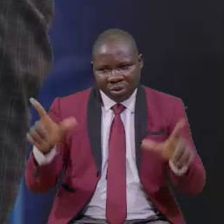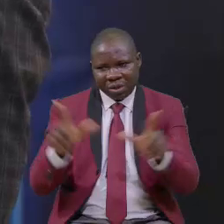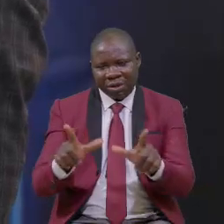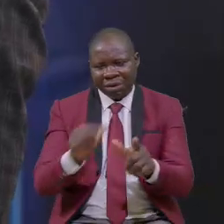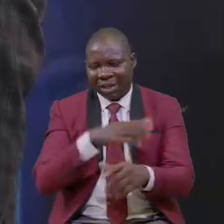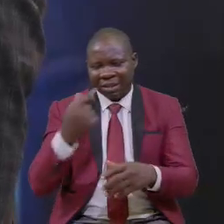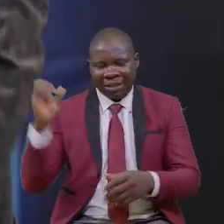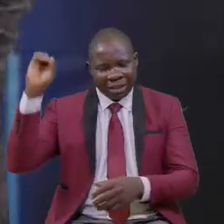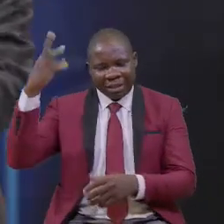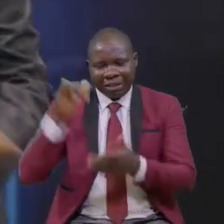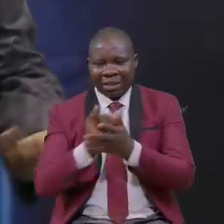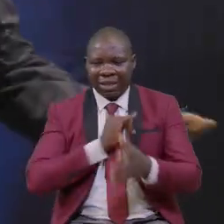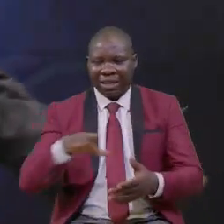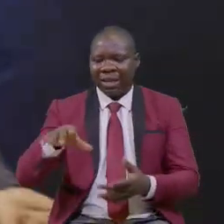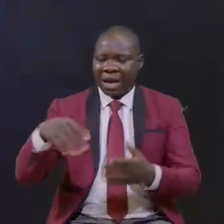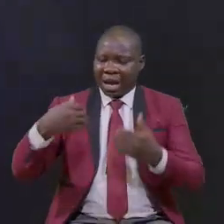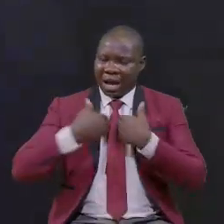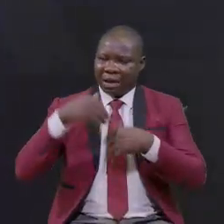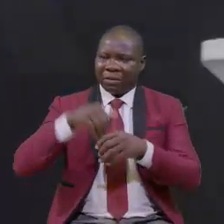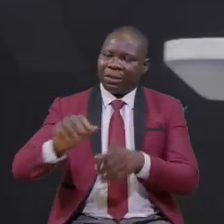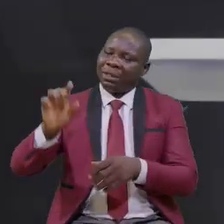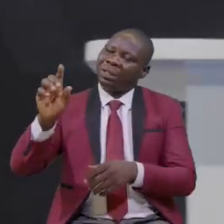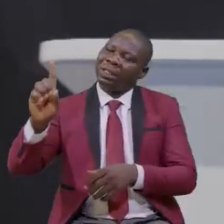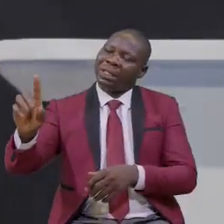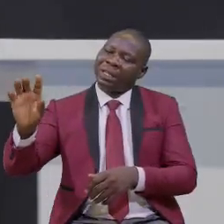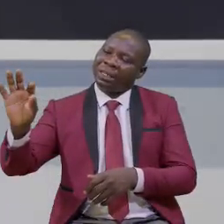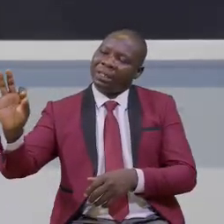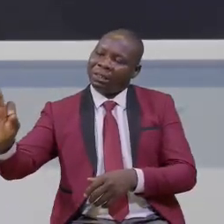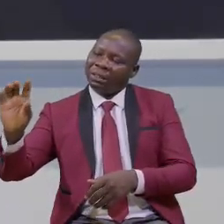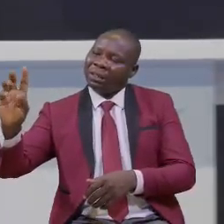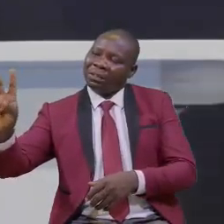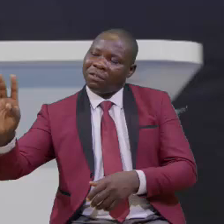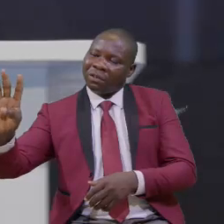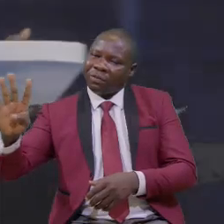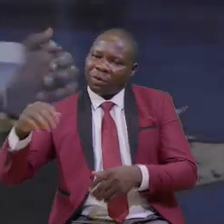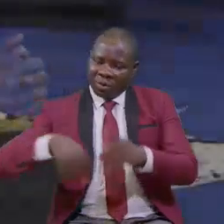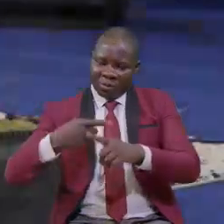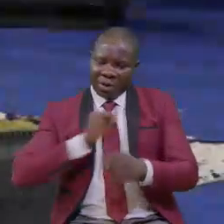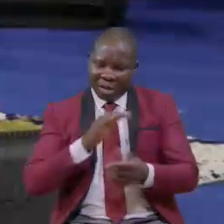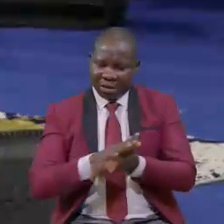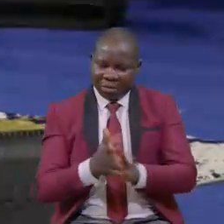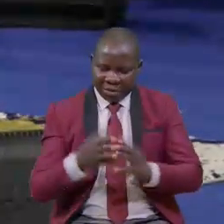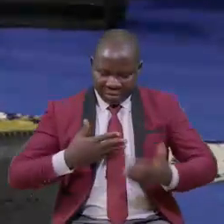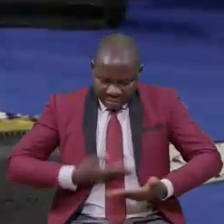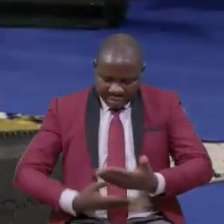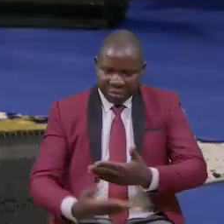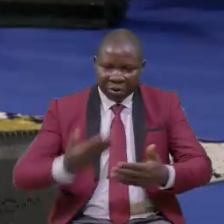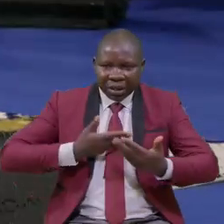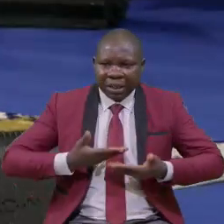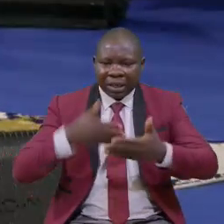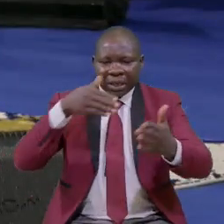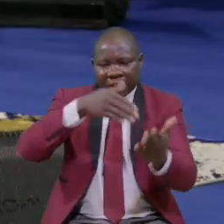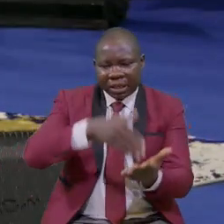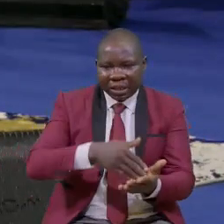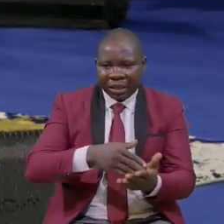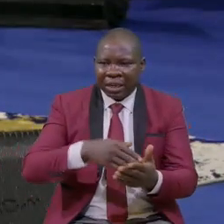in 1964 when I became born again, and the grace of God took my sins away and brought joy,